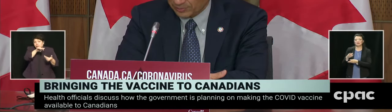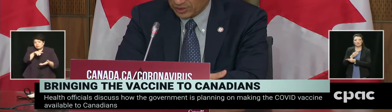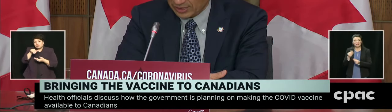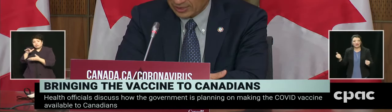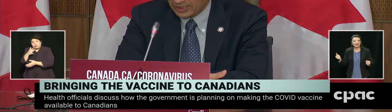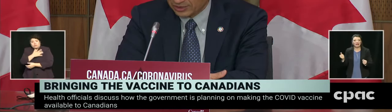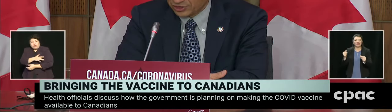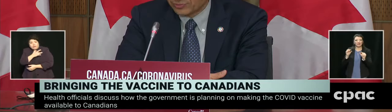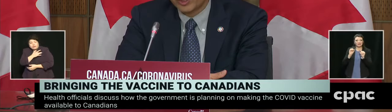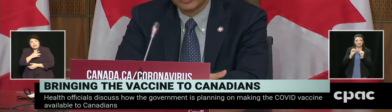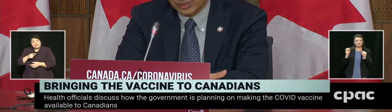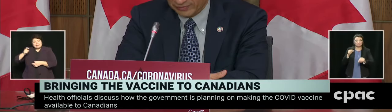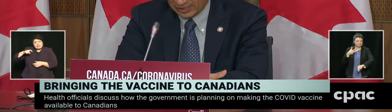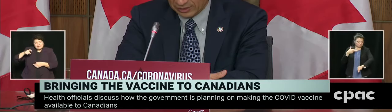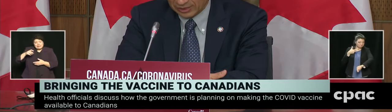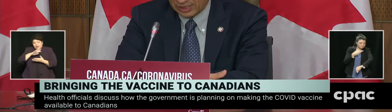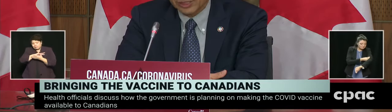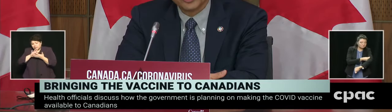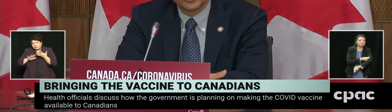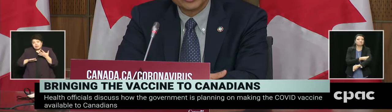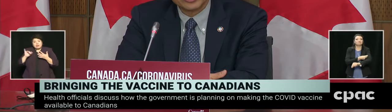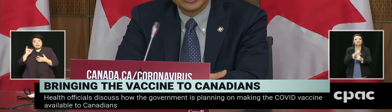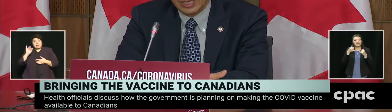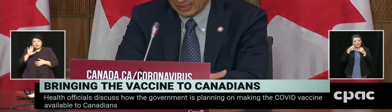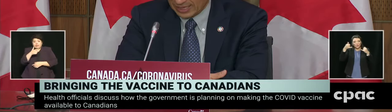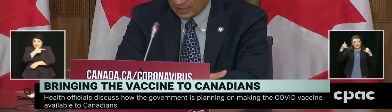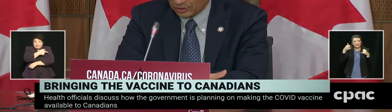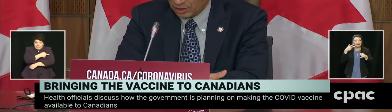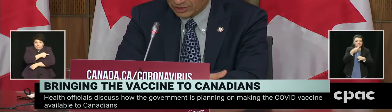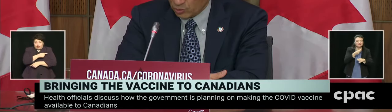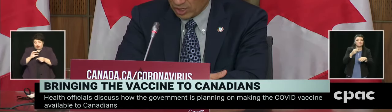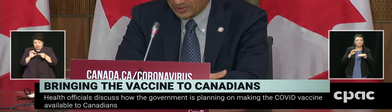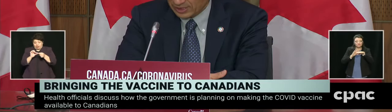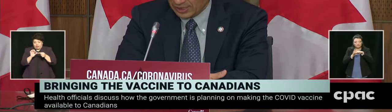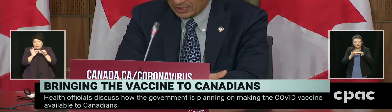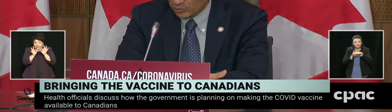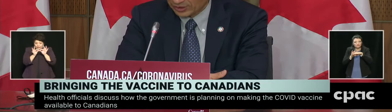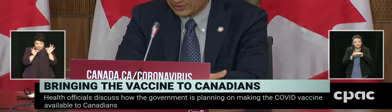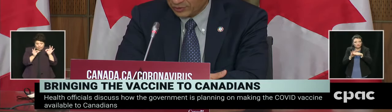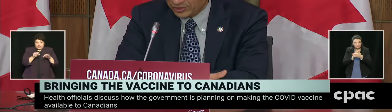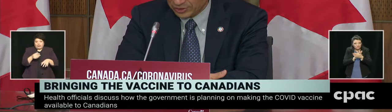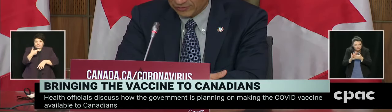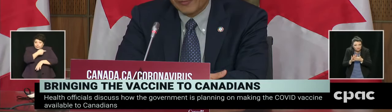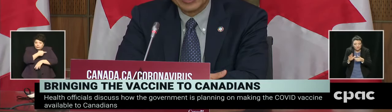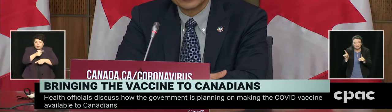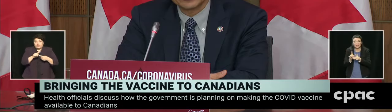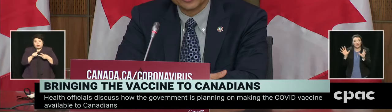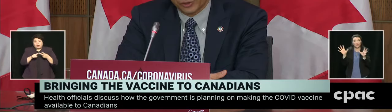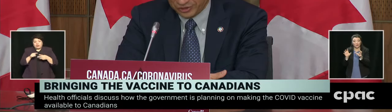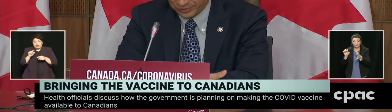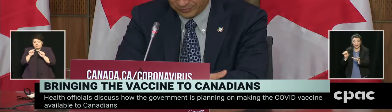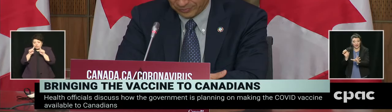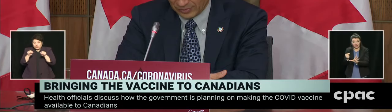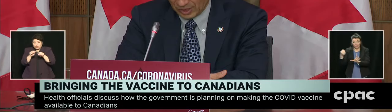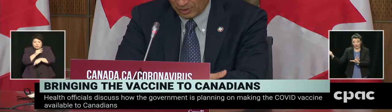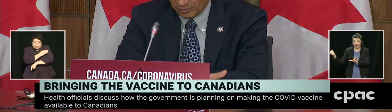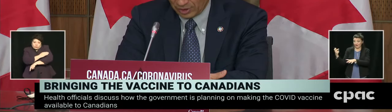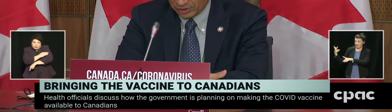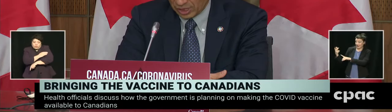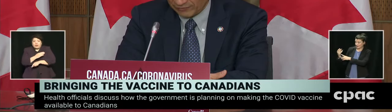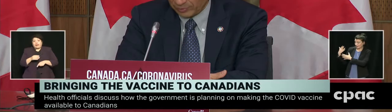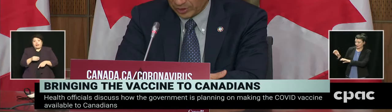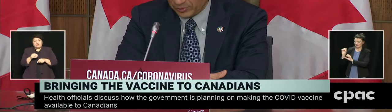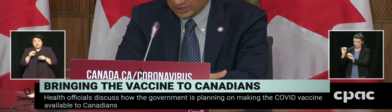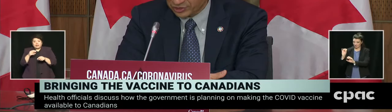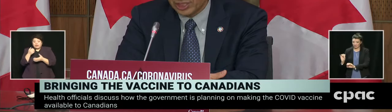necessary supplies such as millions of needles, syringes, and alcohol swabs, as well as freezers for vaccine storage. We